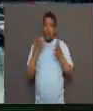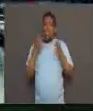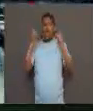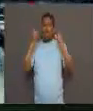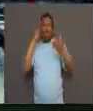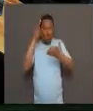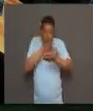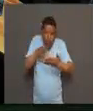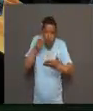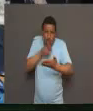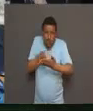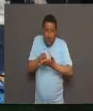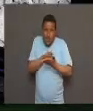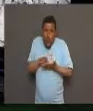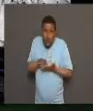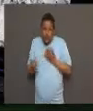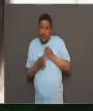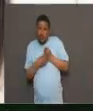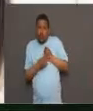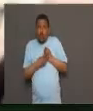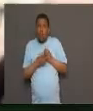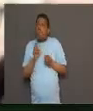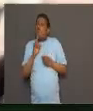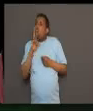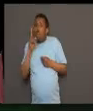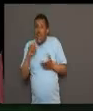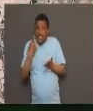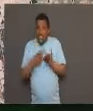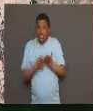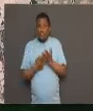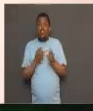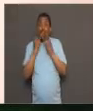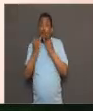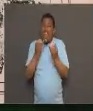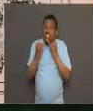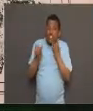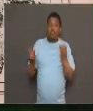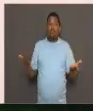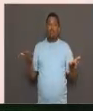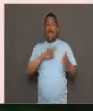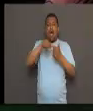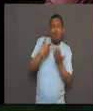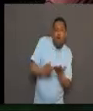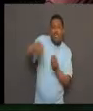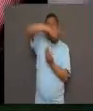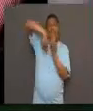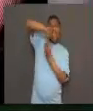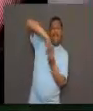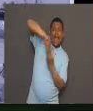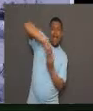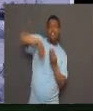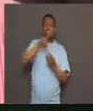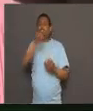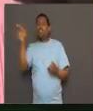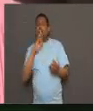record and store facts and information about the areas